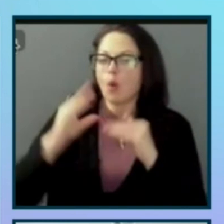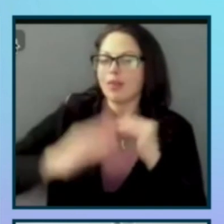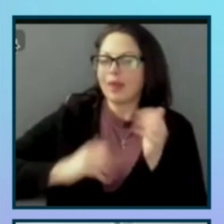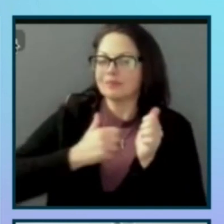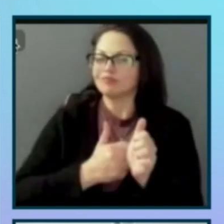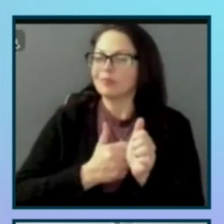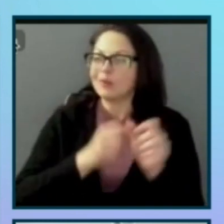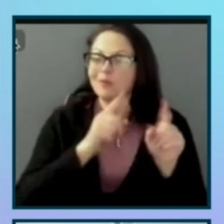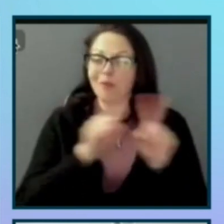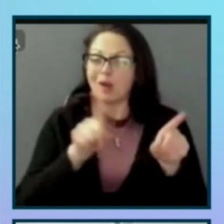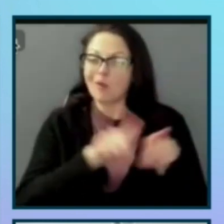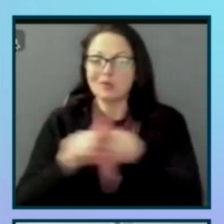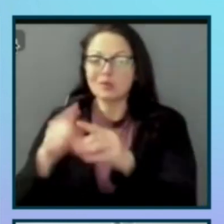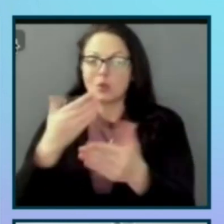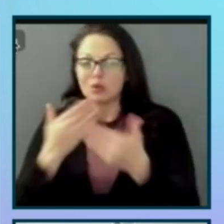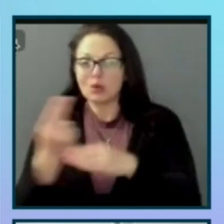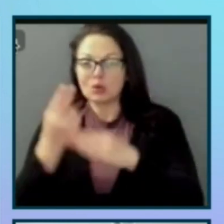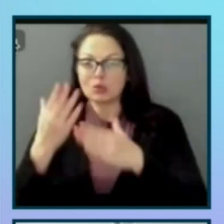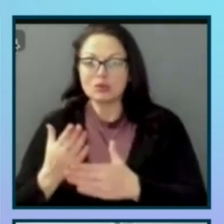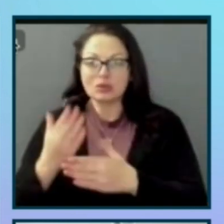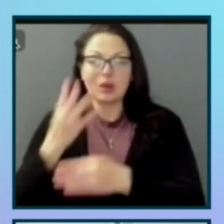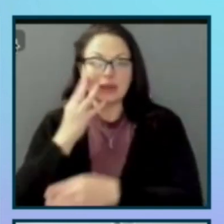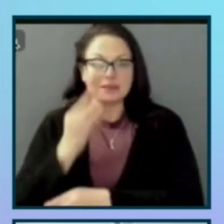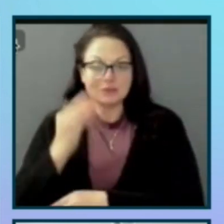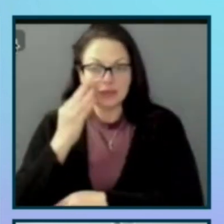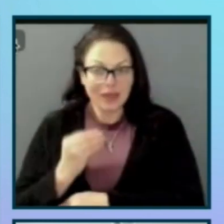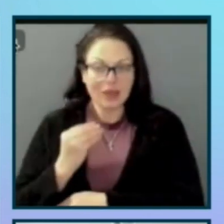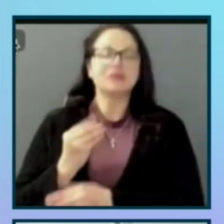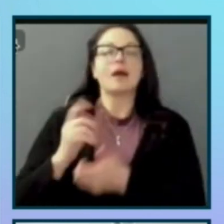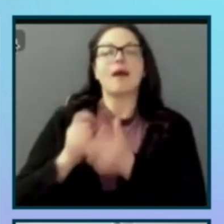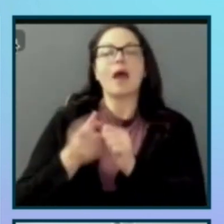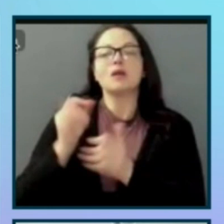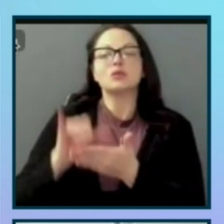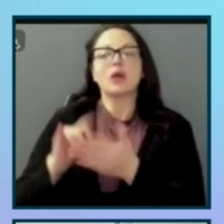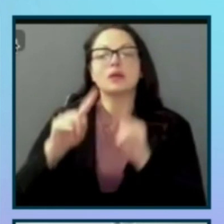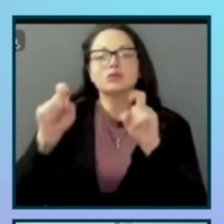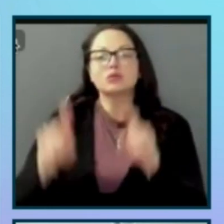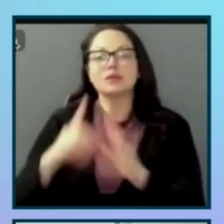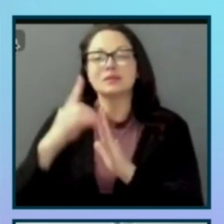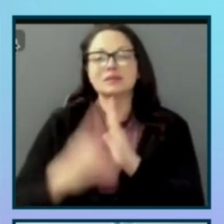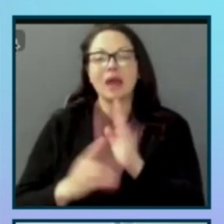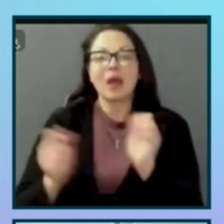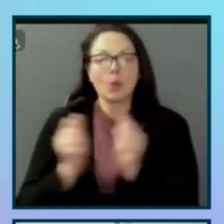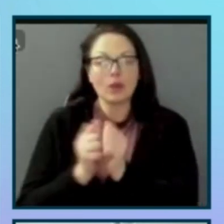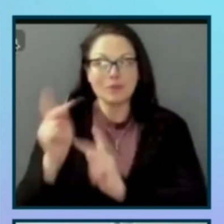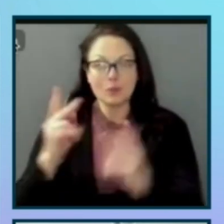to everyone who uses our products. And to do this, we need to make sure that we're testing our designs with people with disabilities.